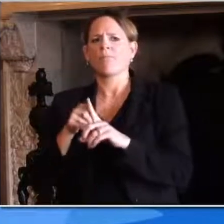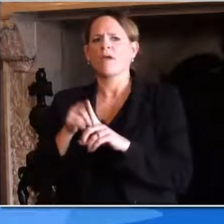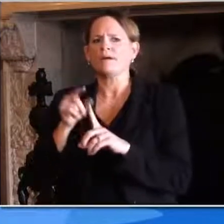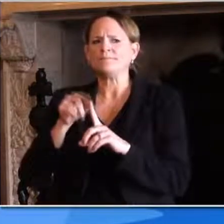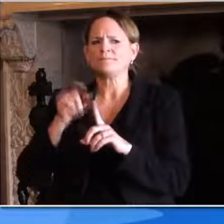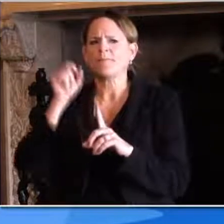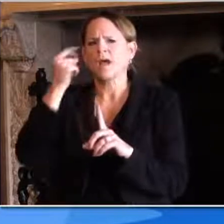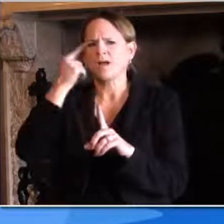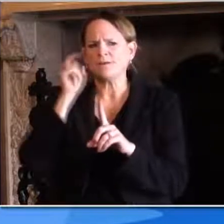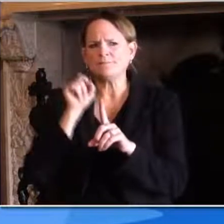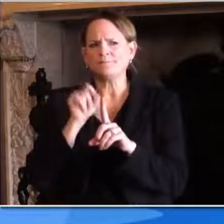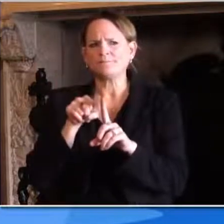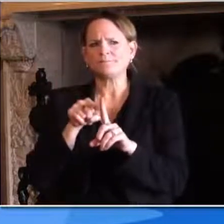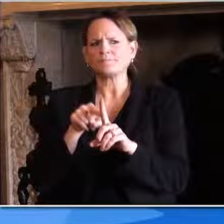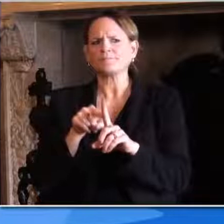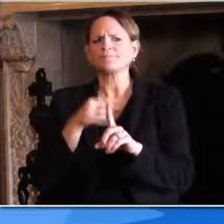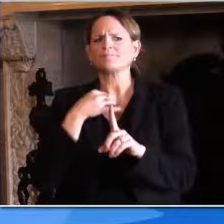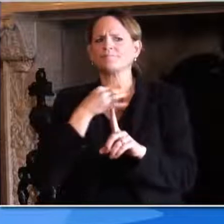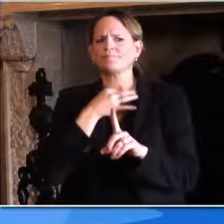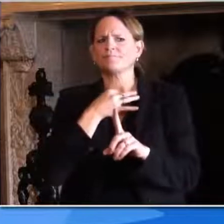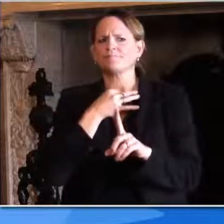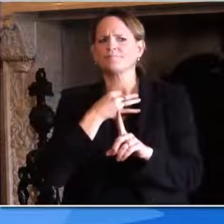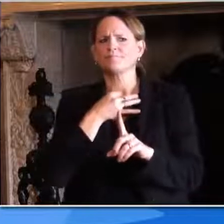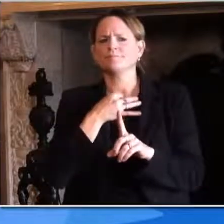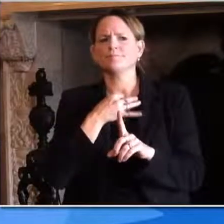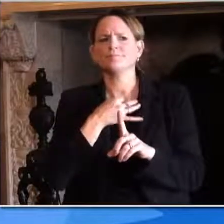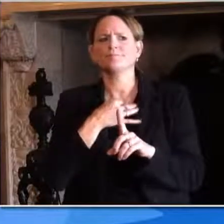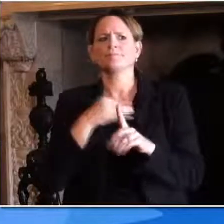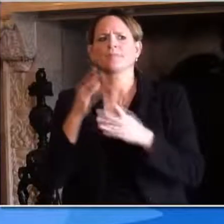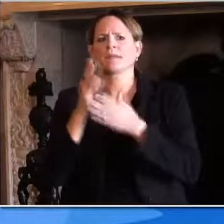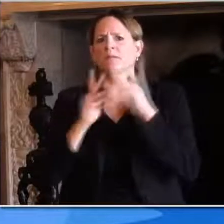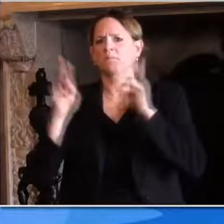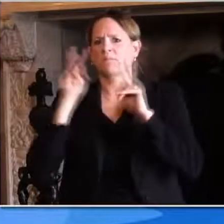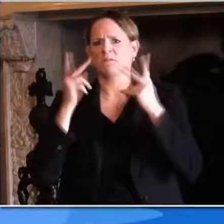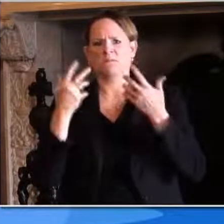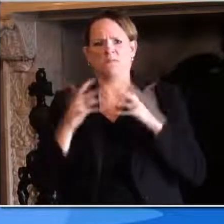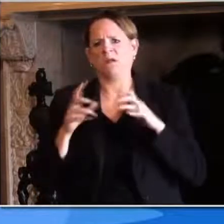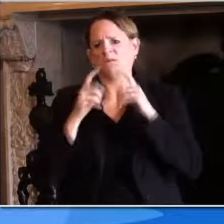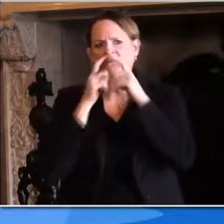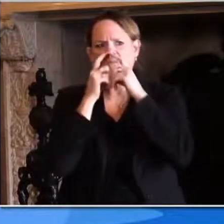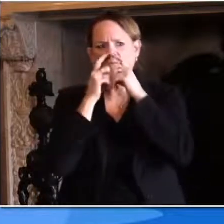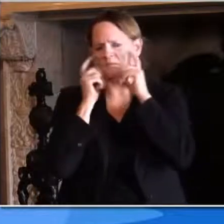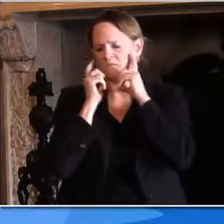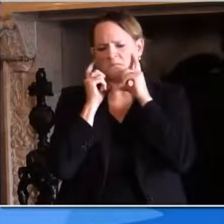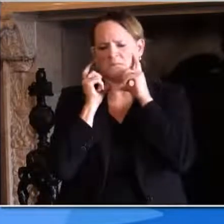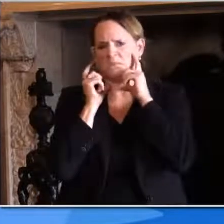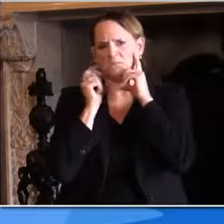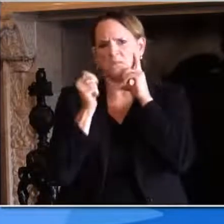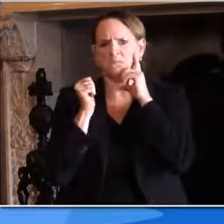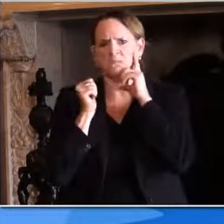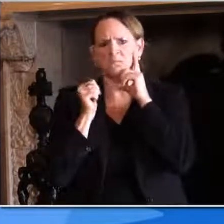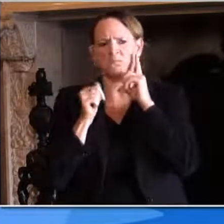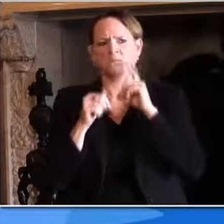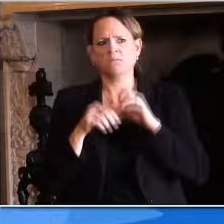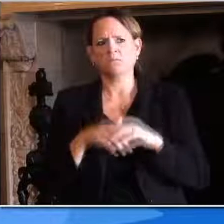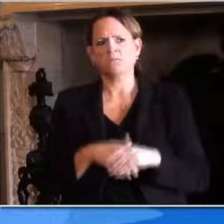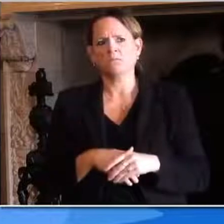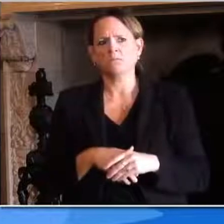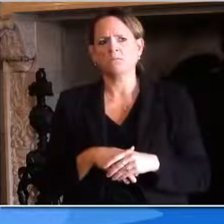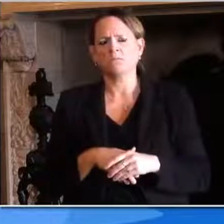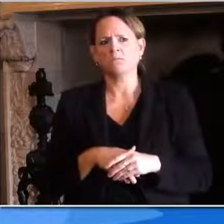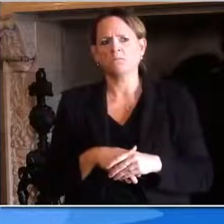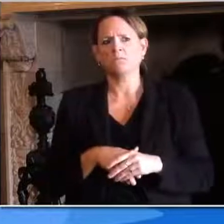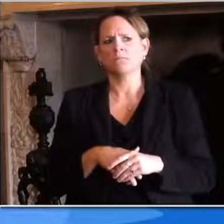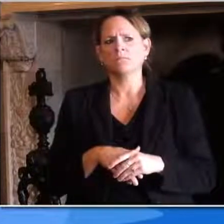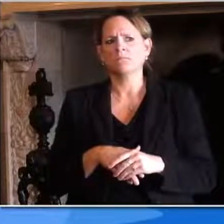mandates that have been around for a while. Some of the comments coming out now are talking about how, in a reflection of